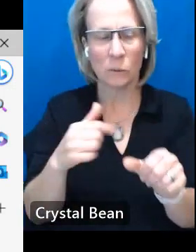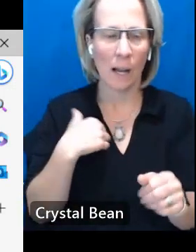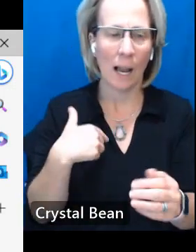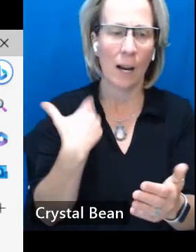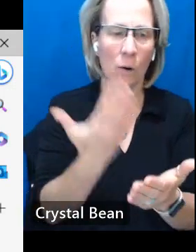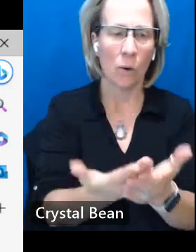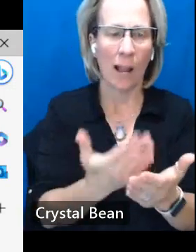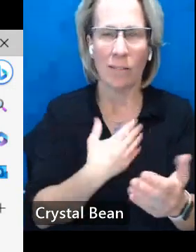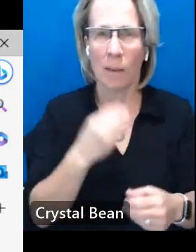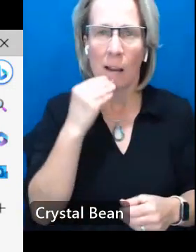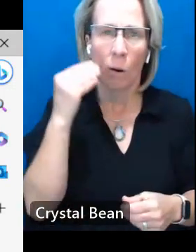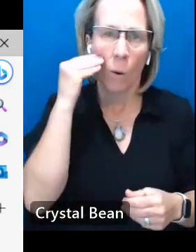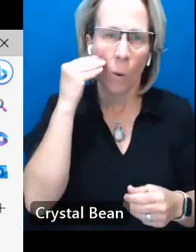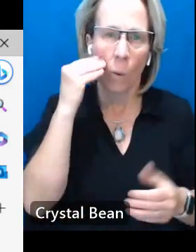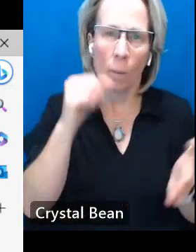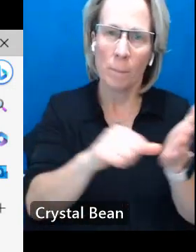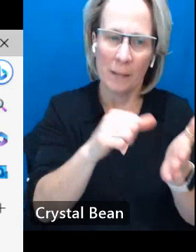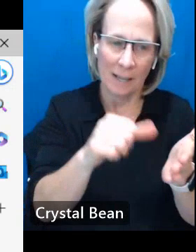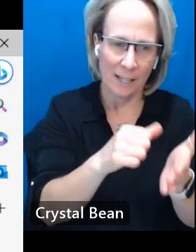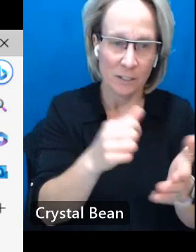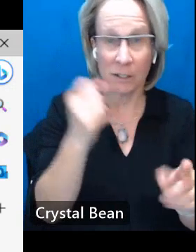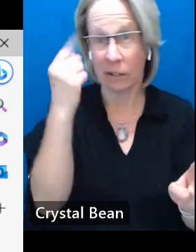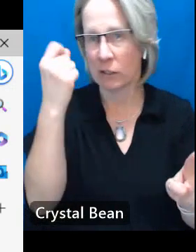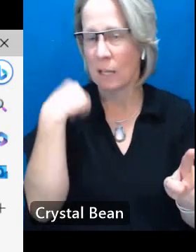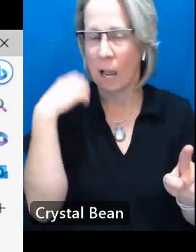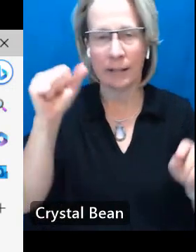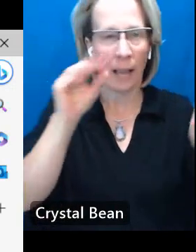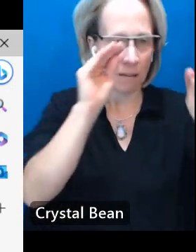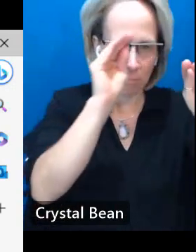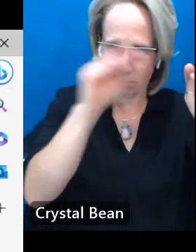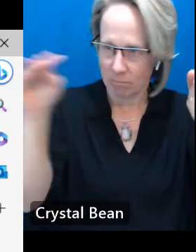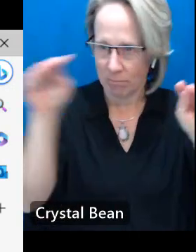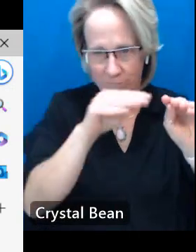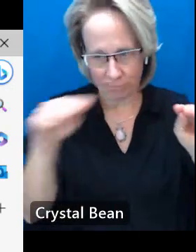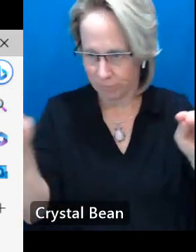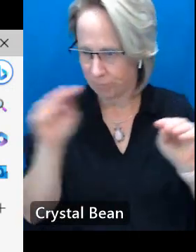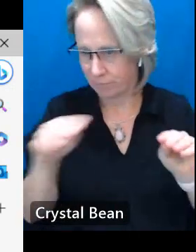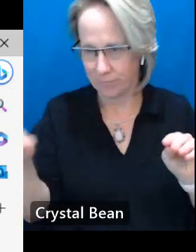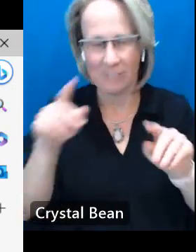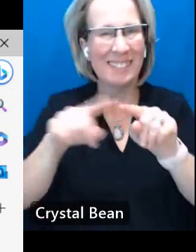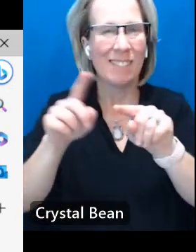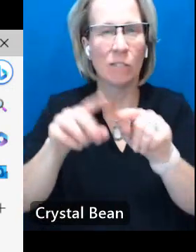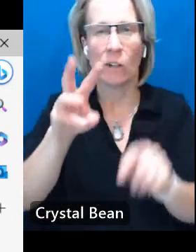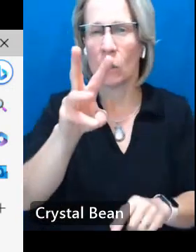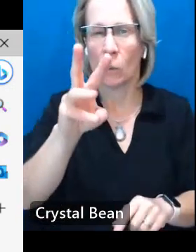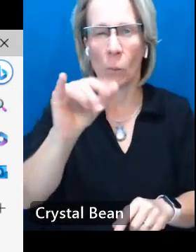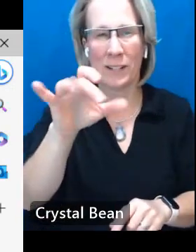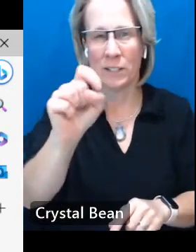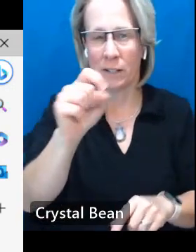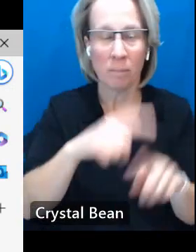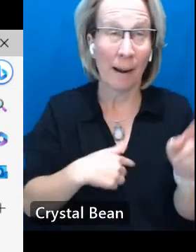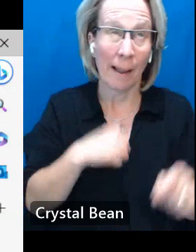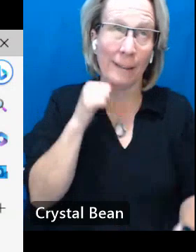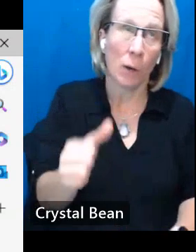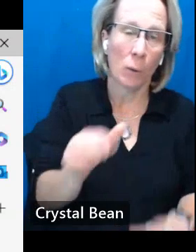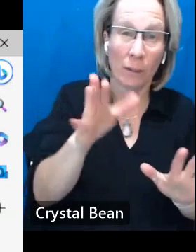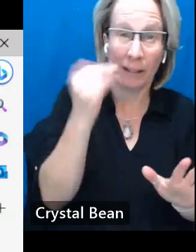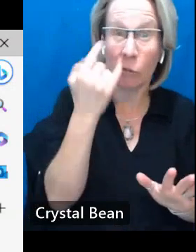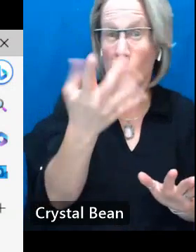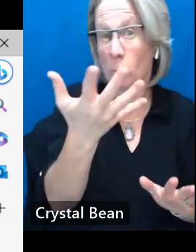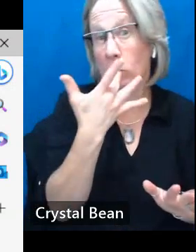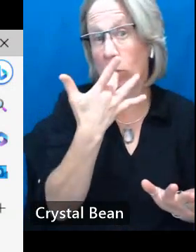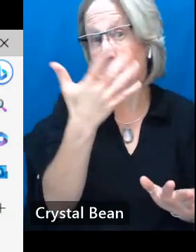I said, I could fill this up with widgets and all that good stuff, but I don't for whatever reason. But if you want to do that, then feel free.